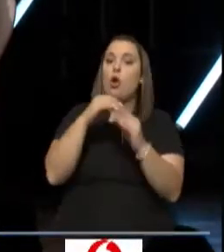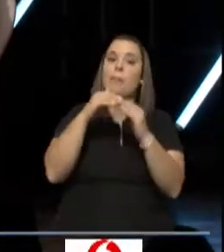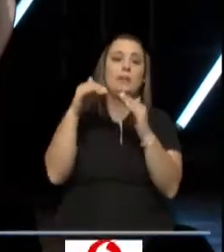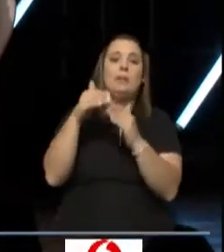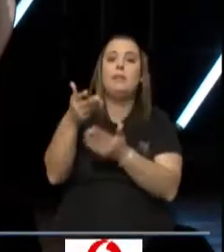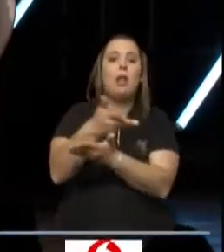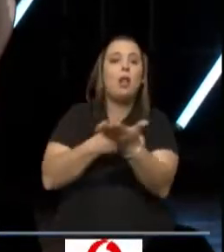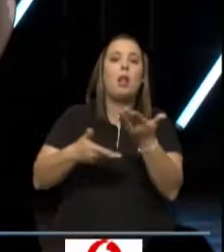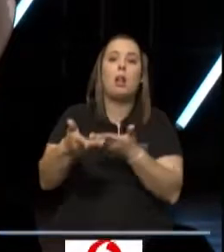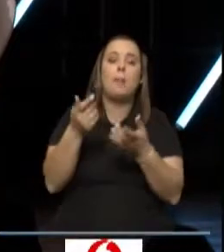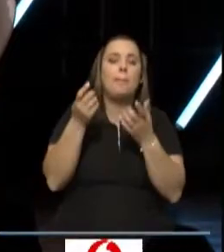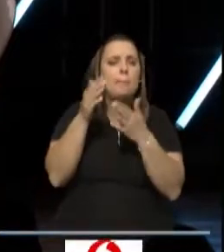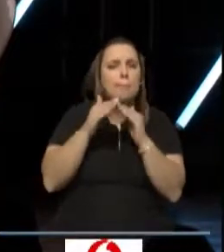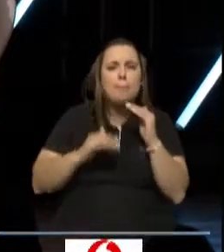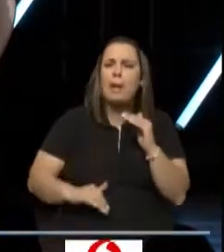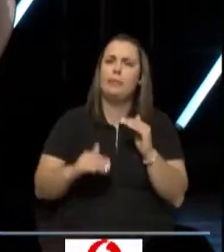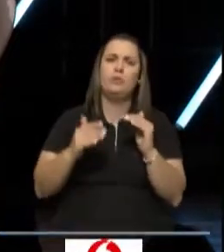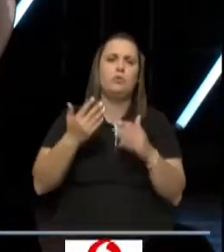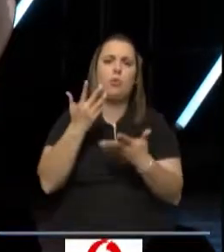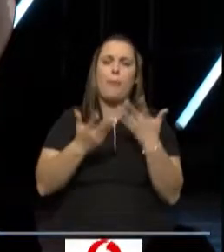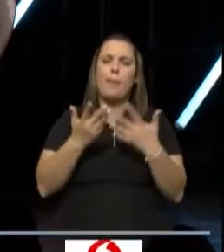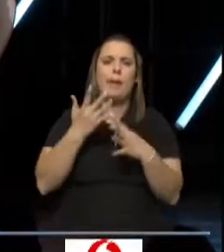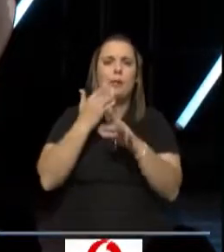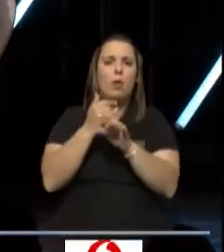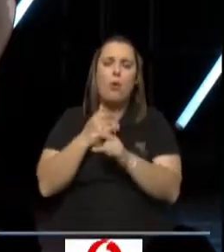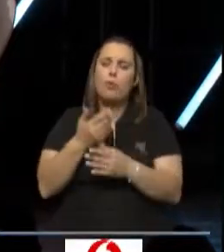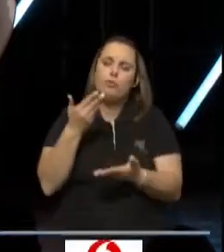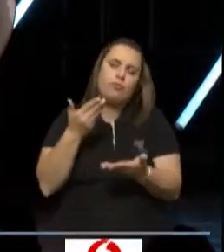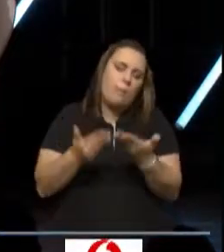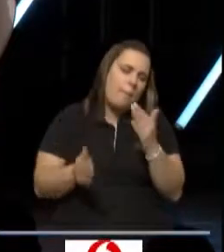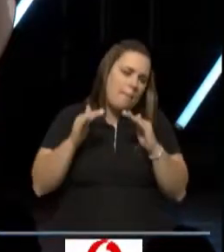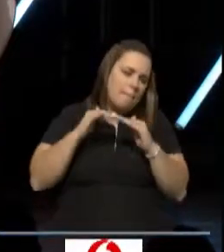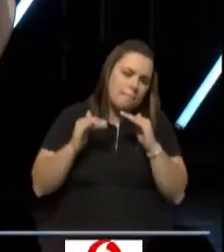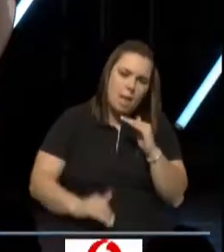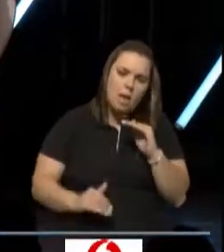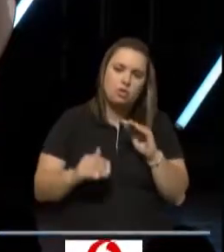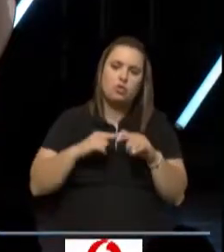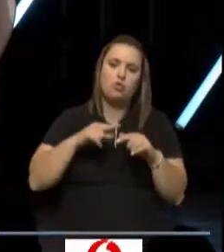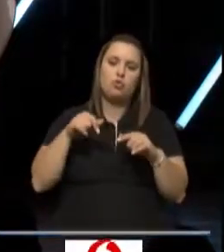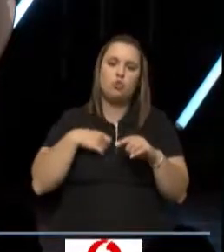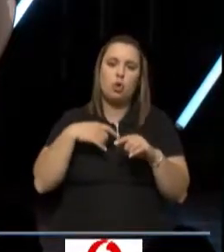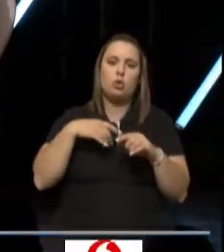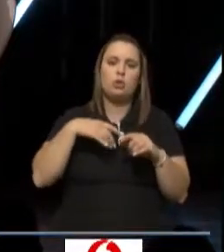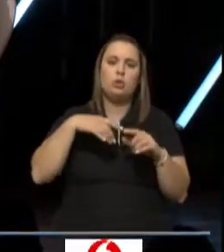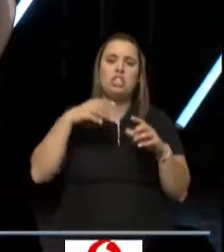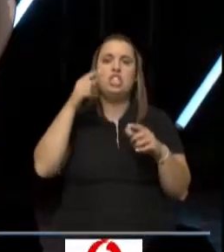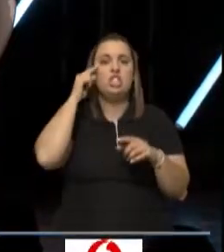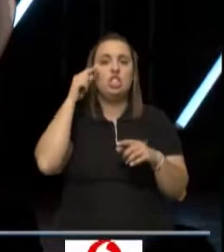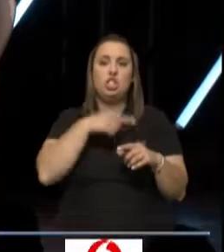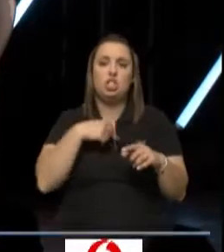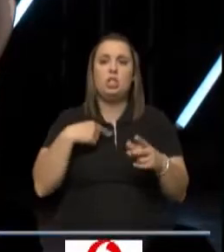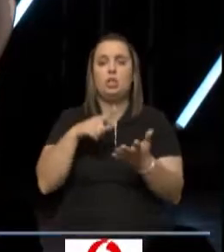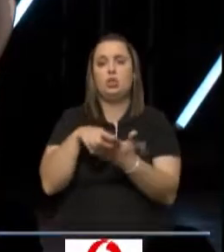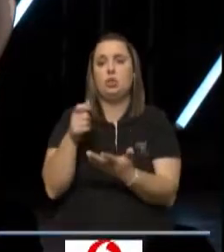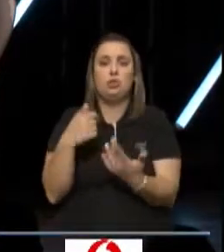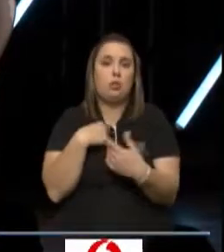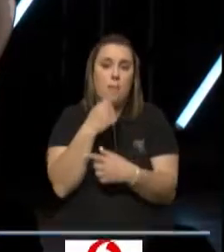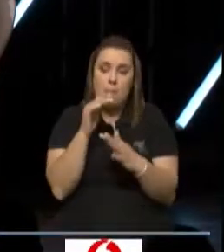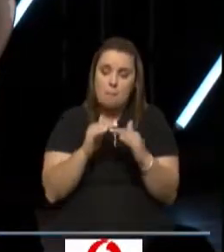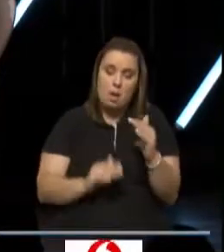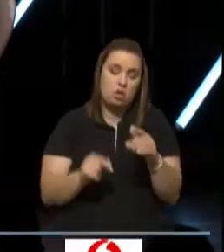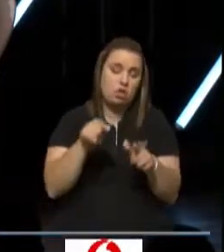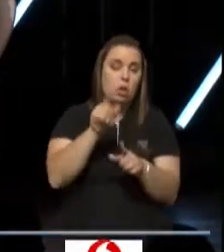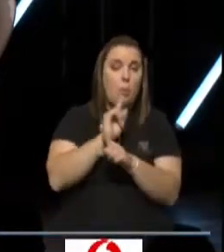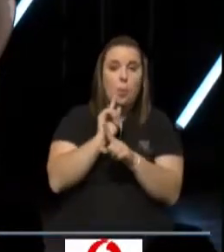problem in Europe is a low level of return on investment compared to the operators that we compete with in US